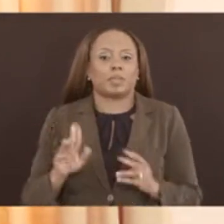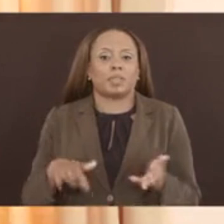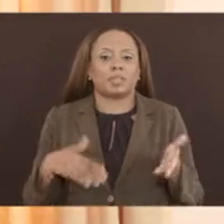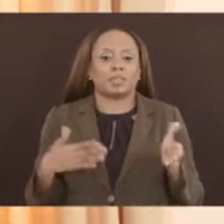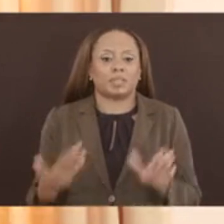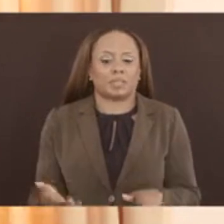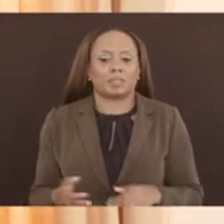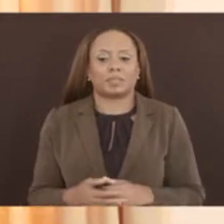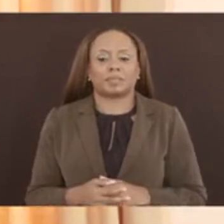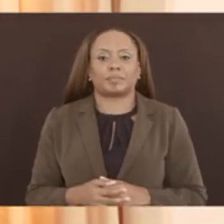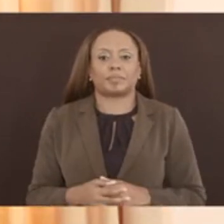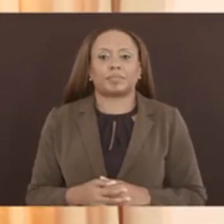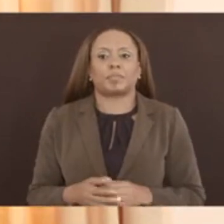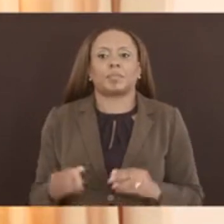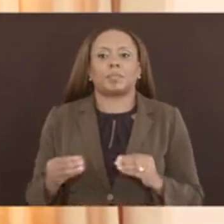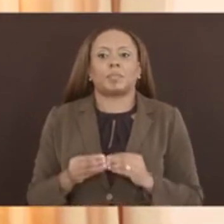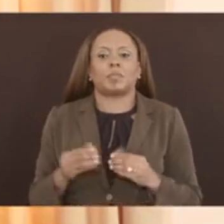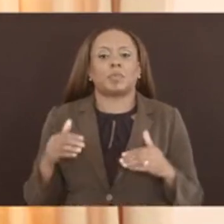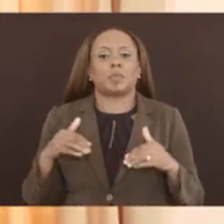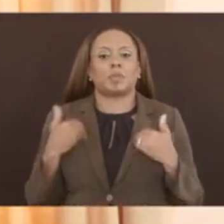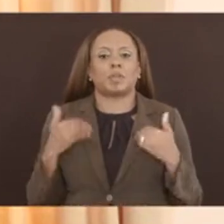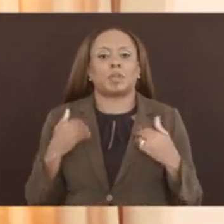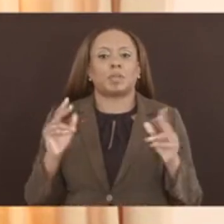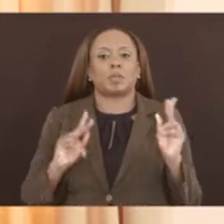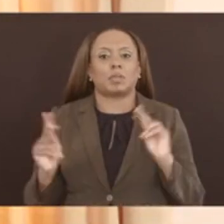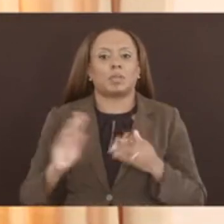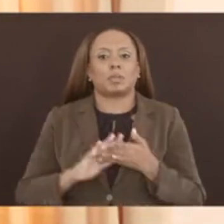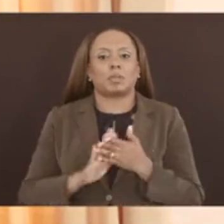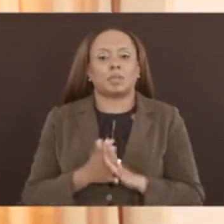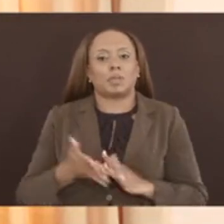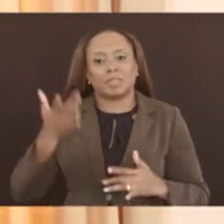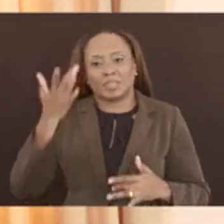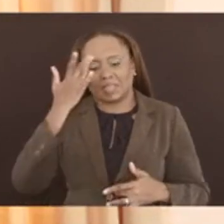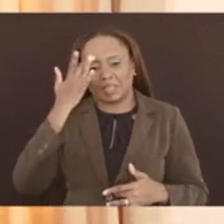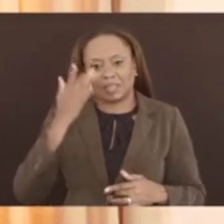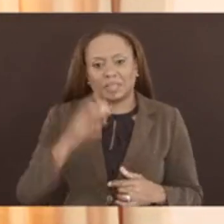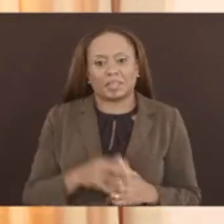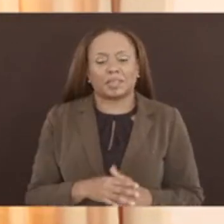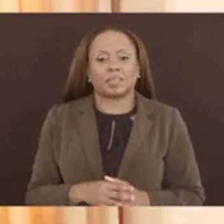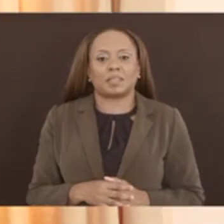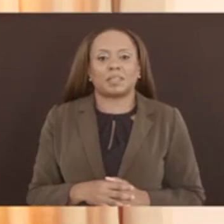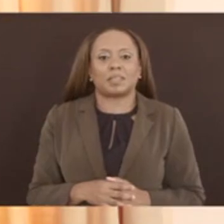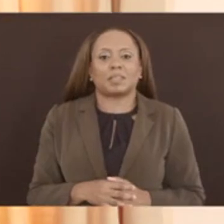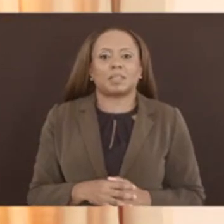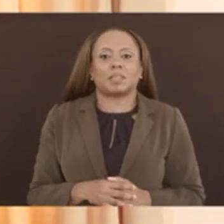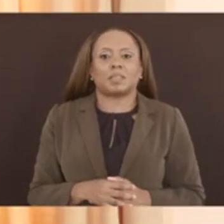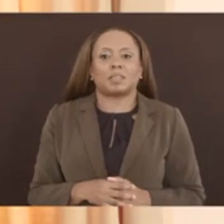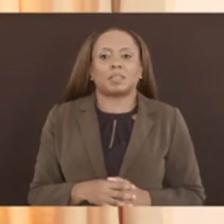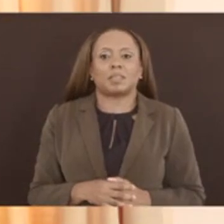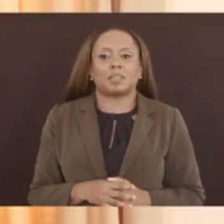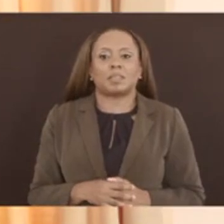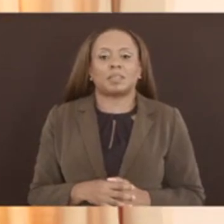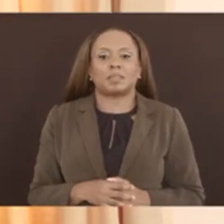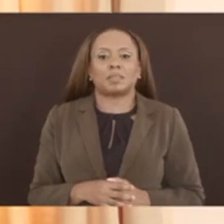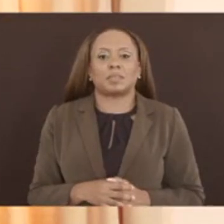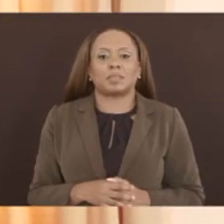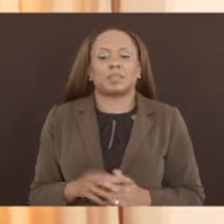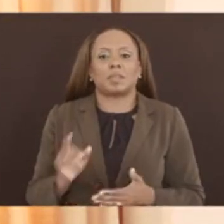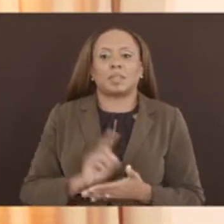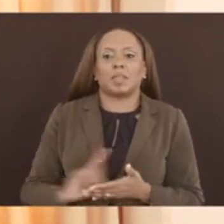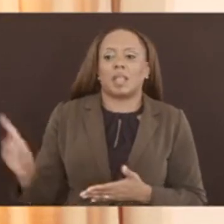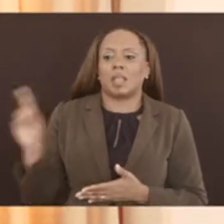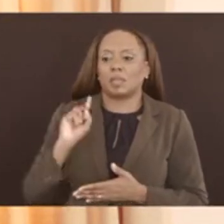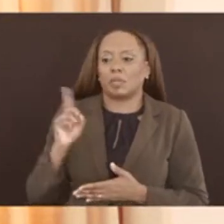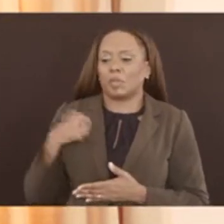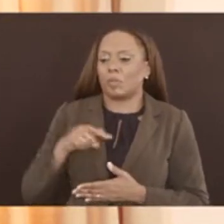are getting sick, and I think that last week, when we would have indicated that we were going to speak to the country from the